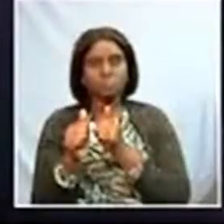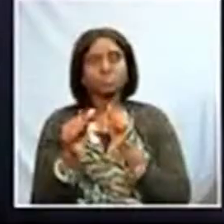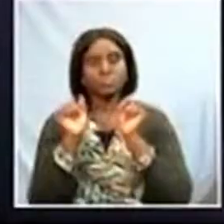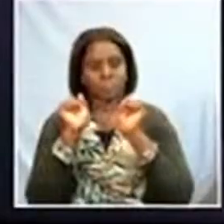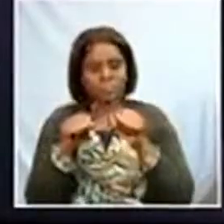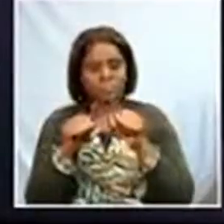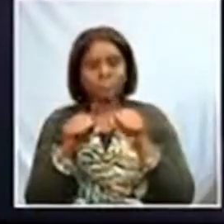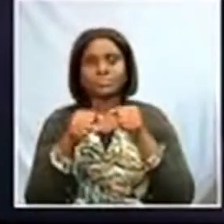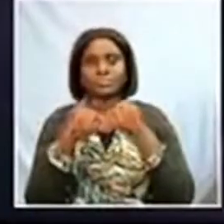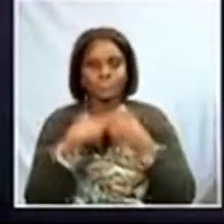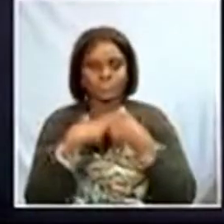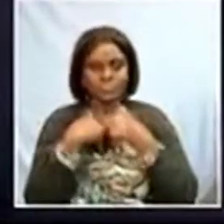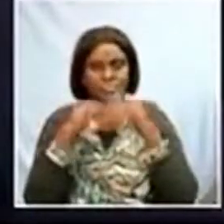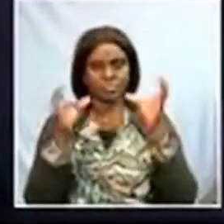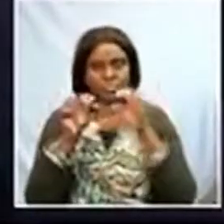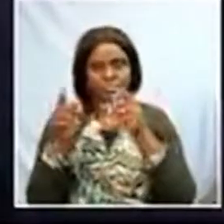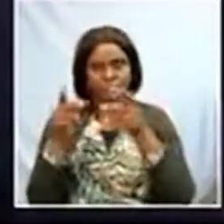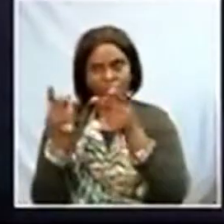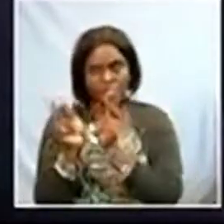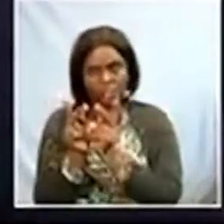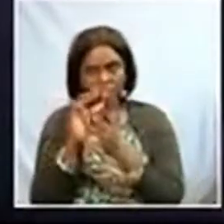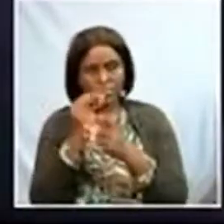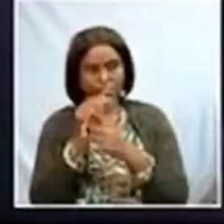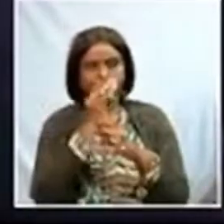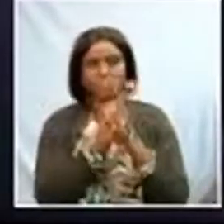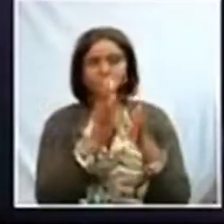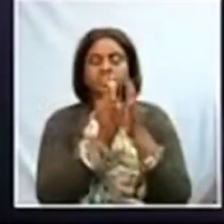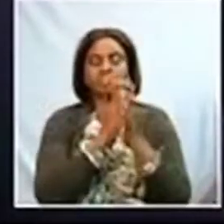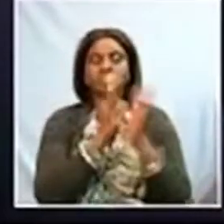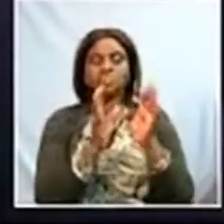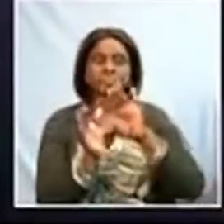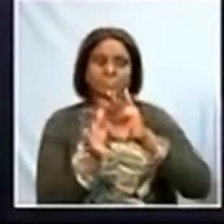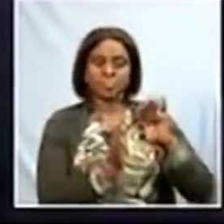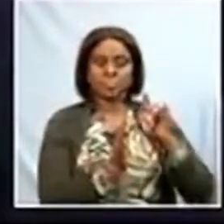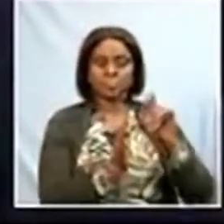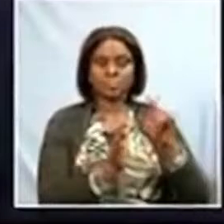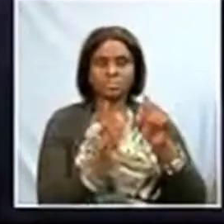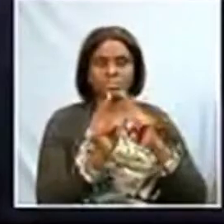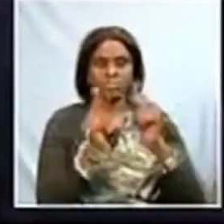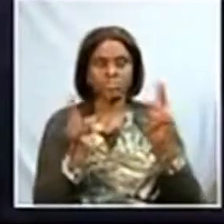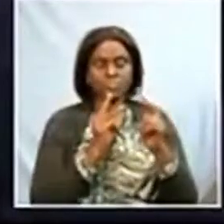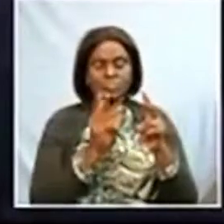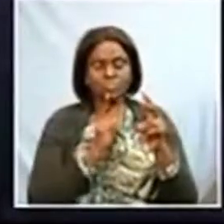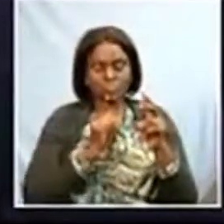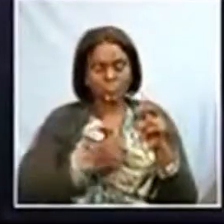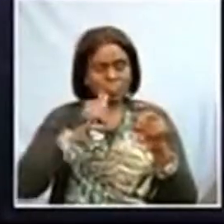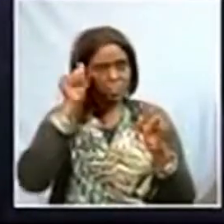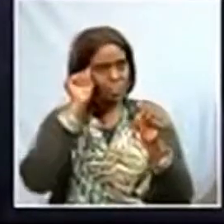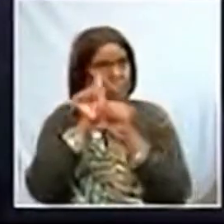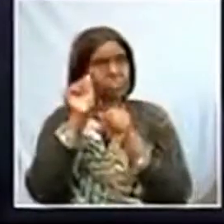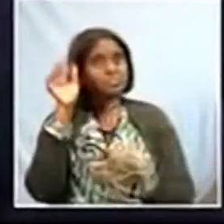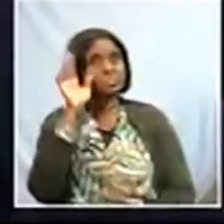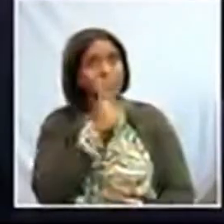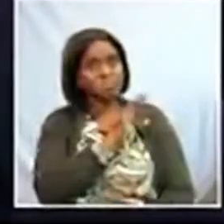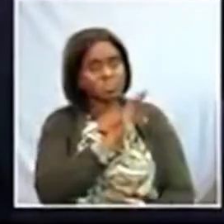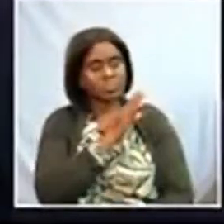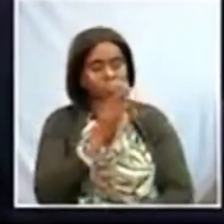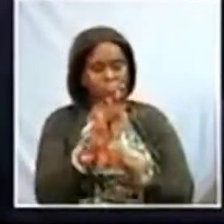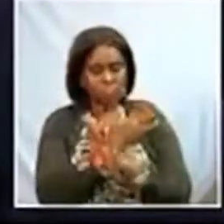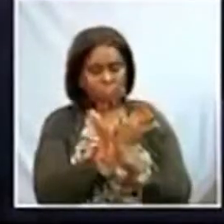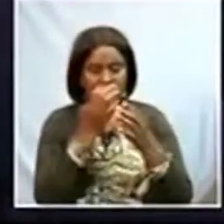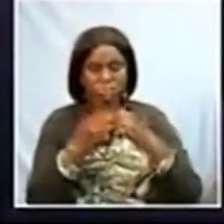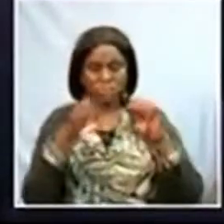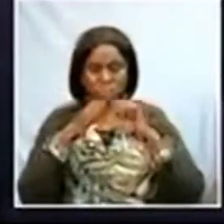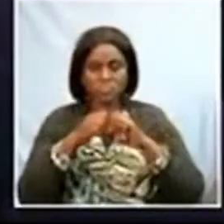either a loss on the council side or on the contractor side. So we agreed that before even